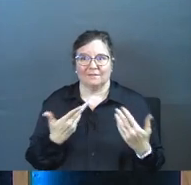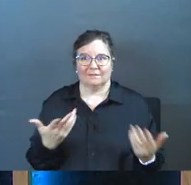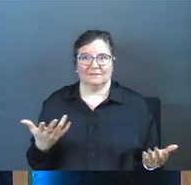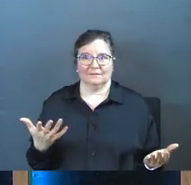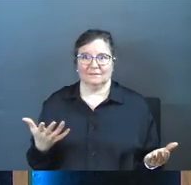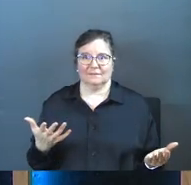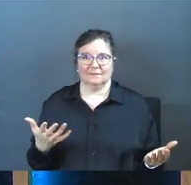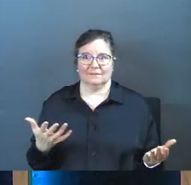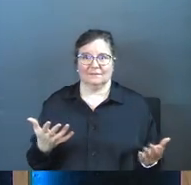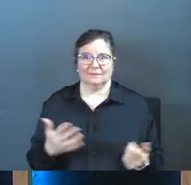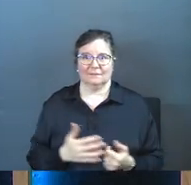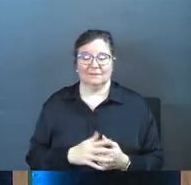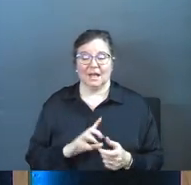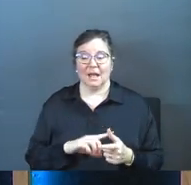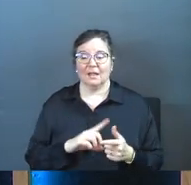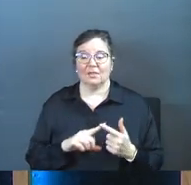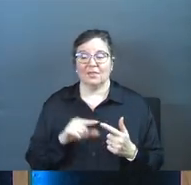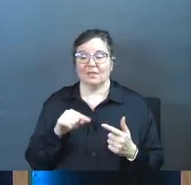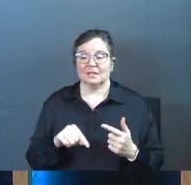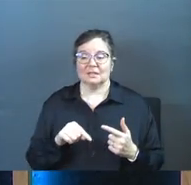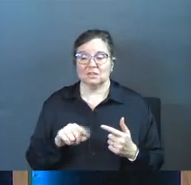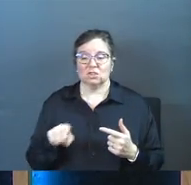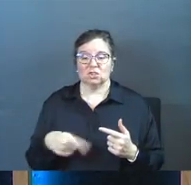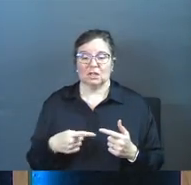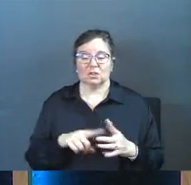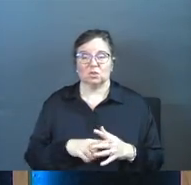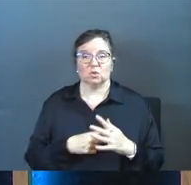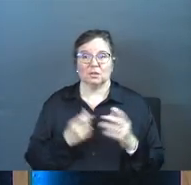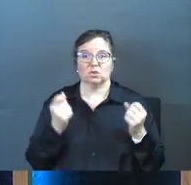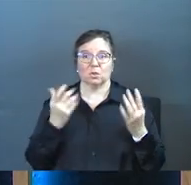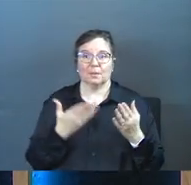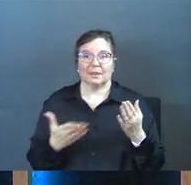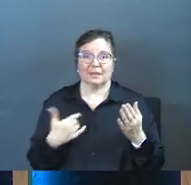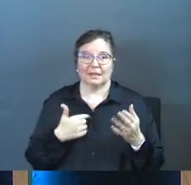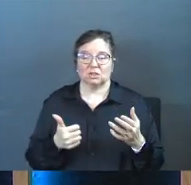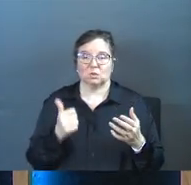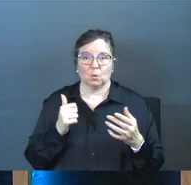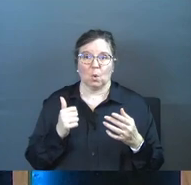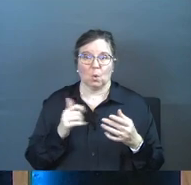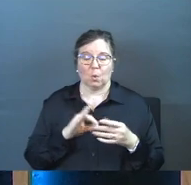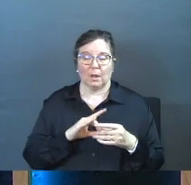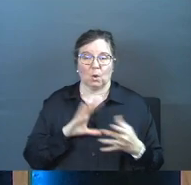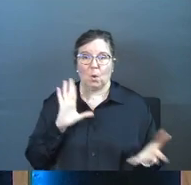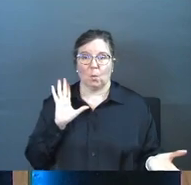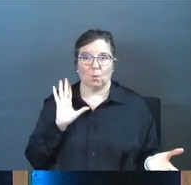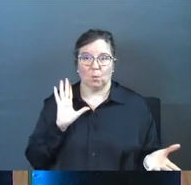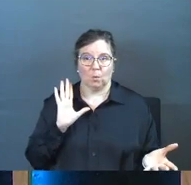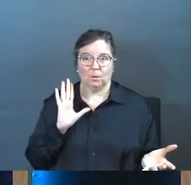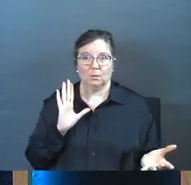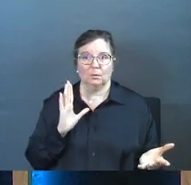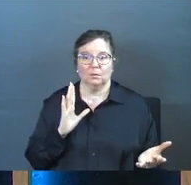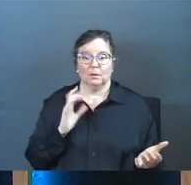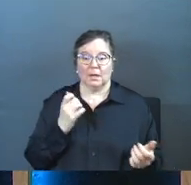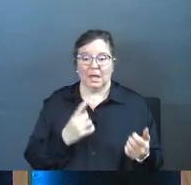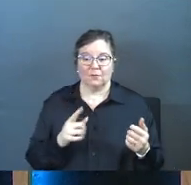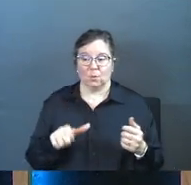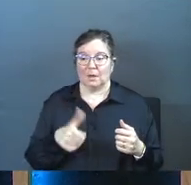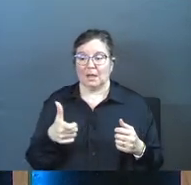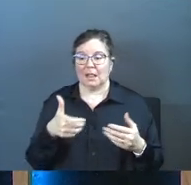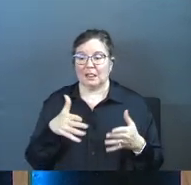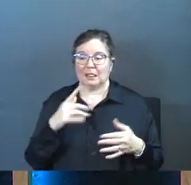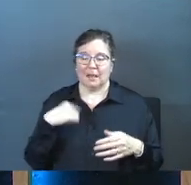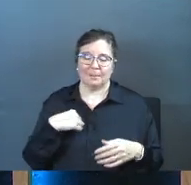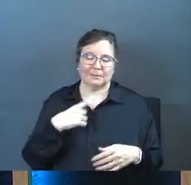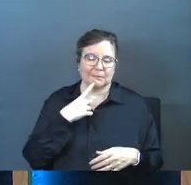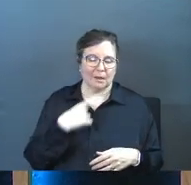guys? And this is just the source of so many of the things that just won't let themselves go. Everybody else let